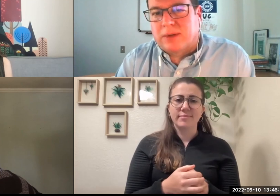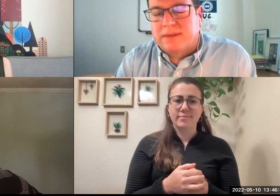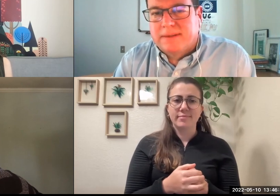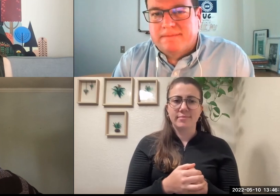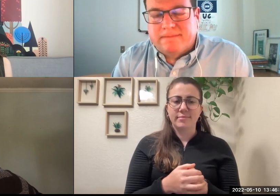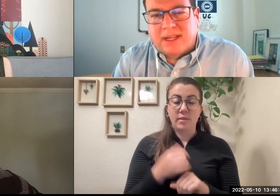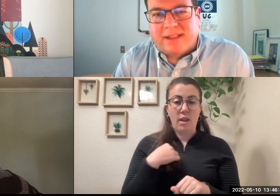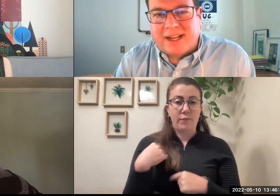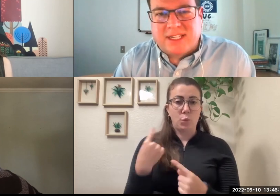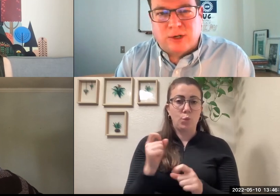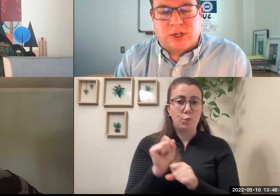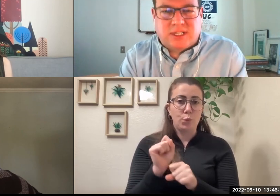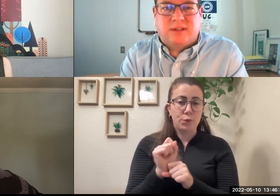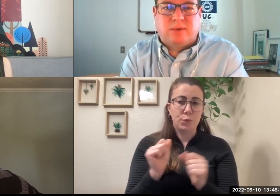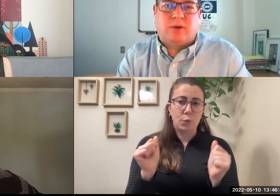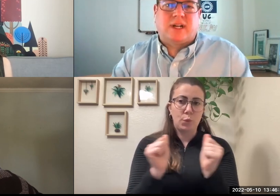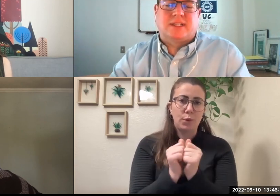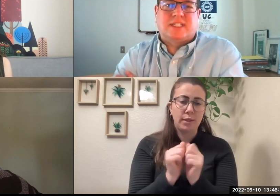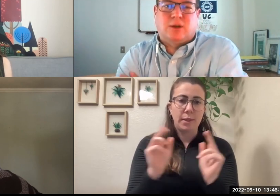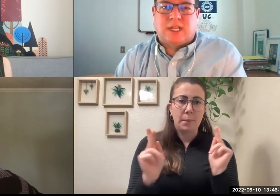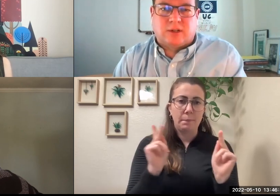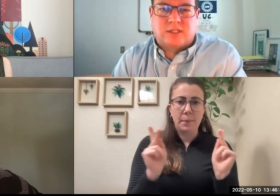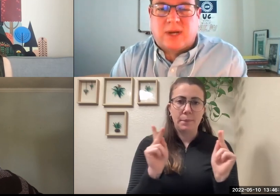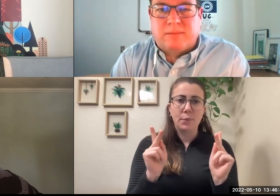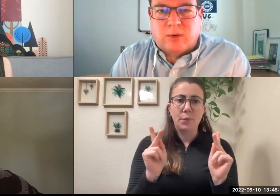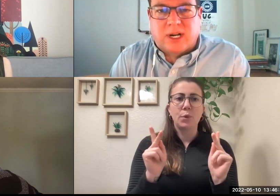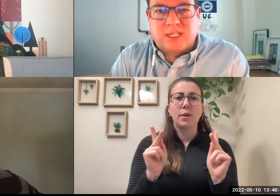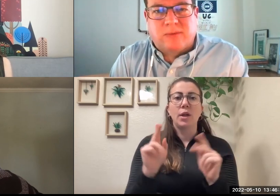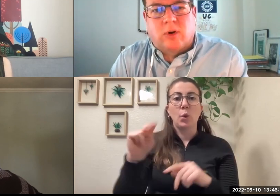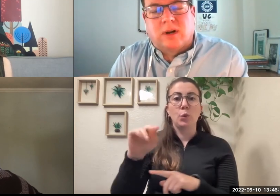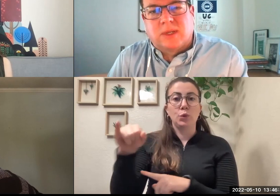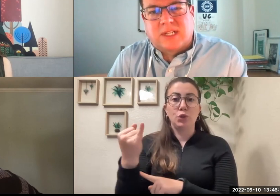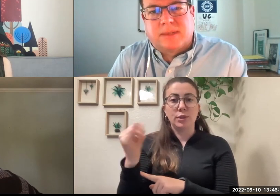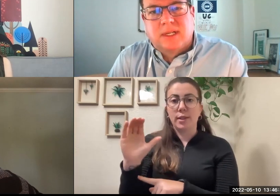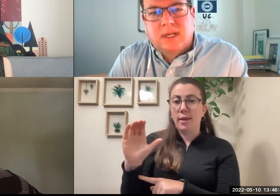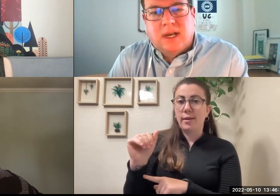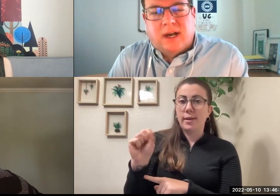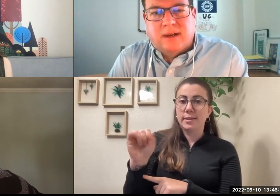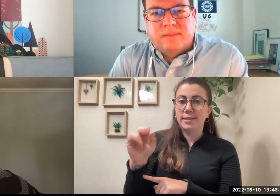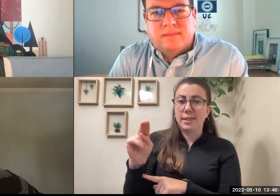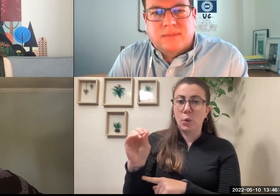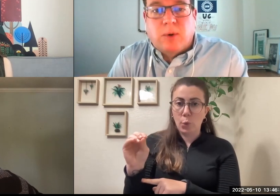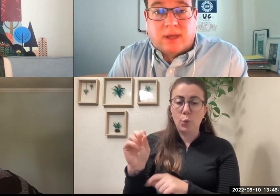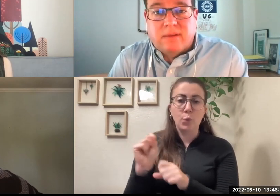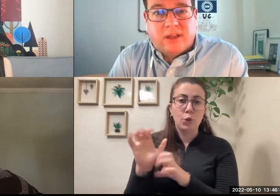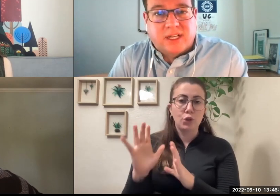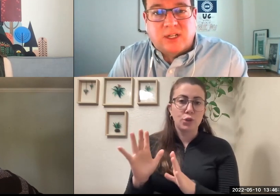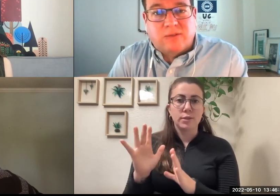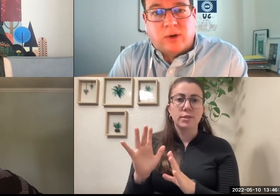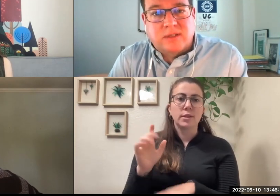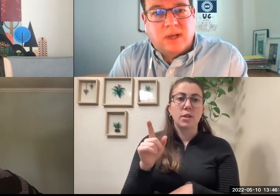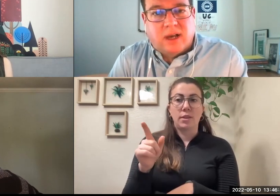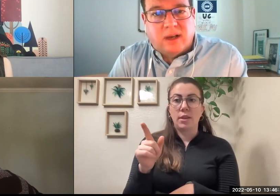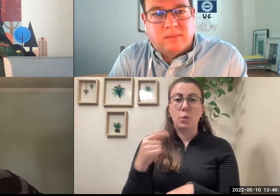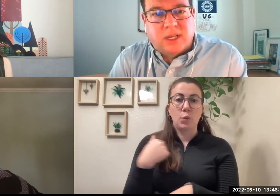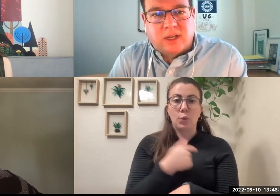I've worked with, in Atlantic City, New Jersey, I organized casino dealers who hadn't been organized before, and we stopped smoking on the casino